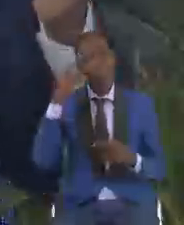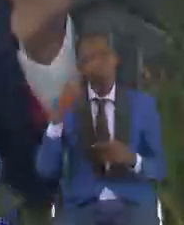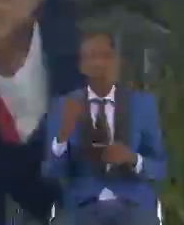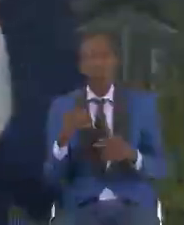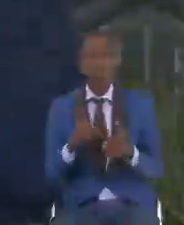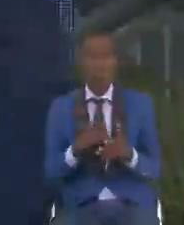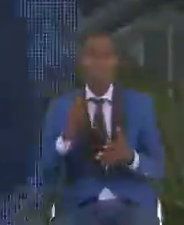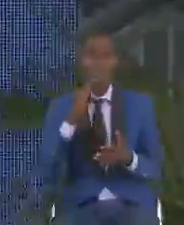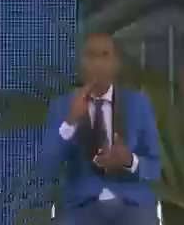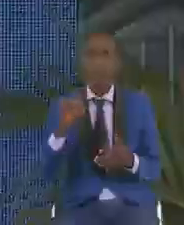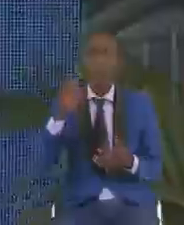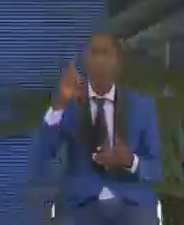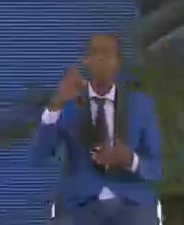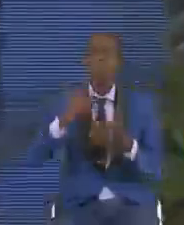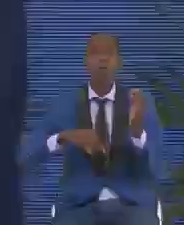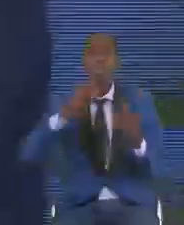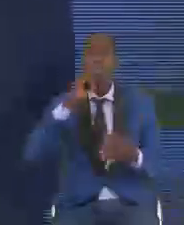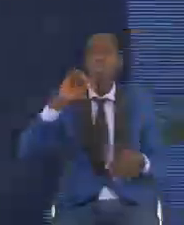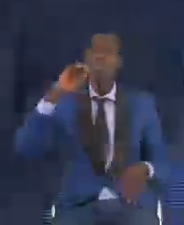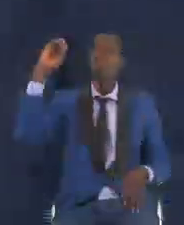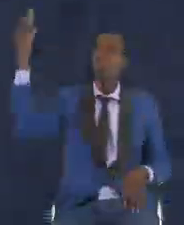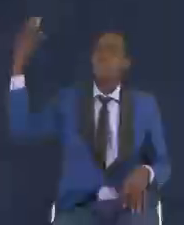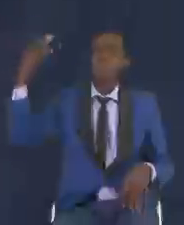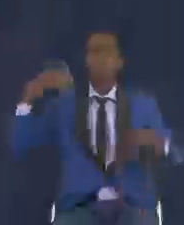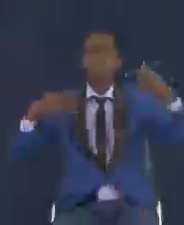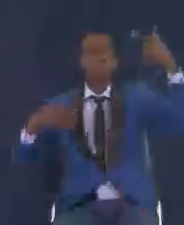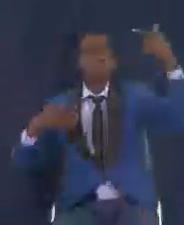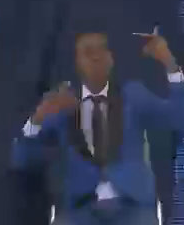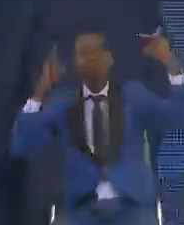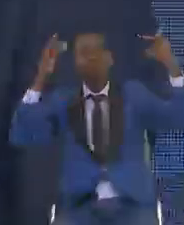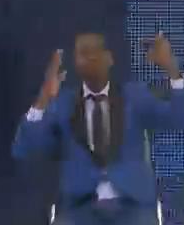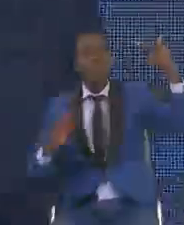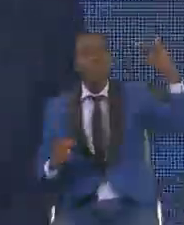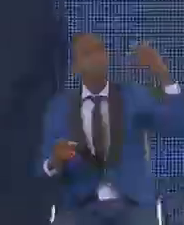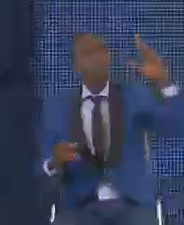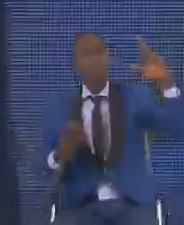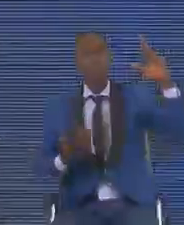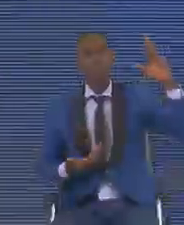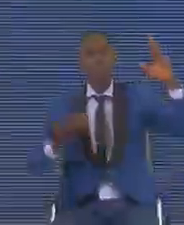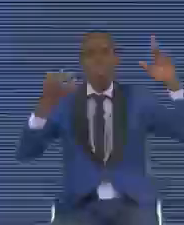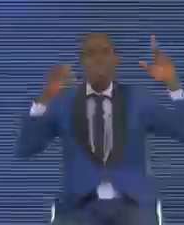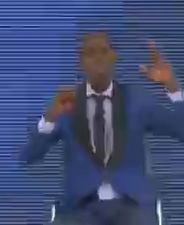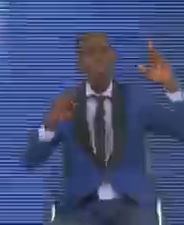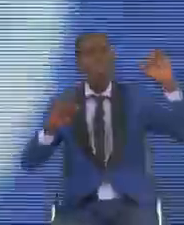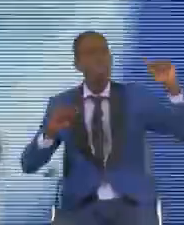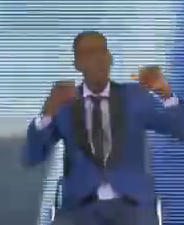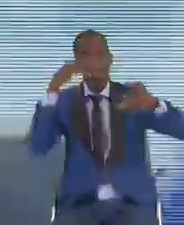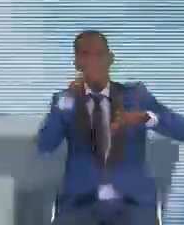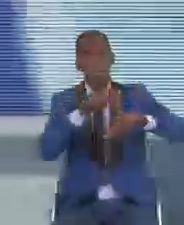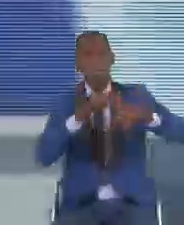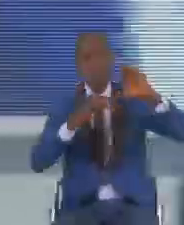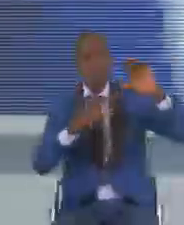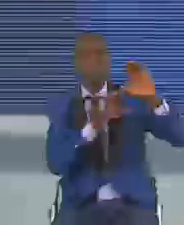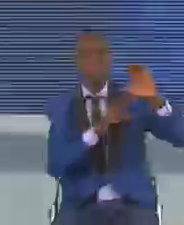God's riches at Christ's expense. The songwriter said,